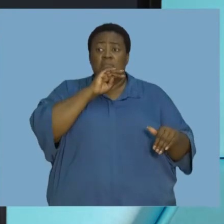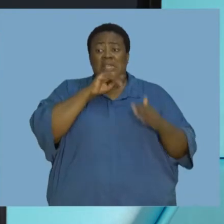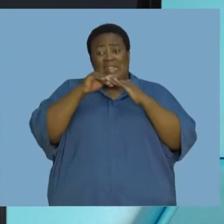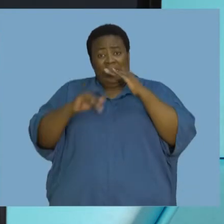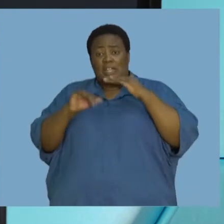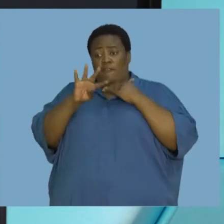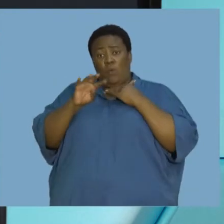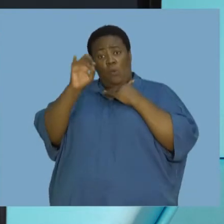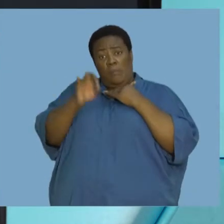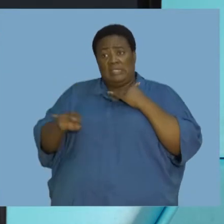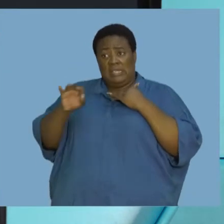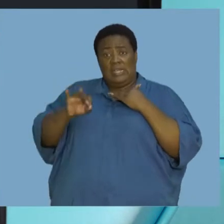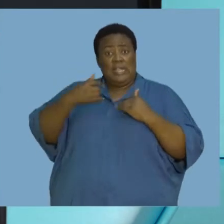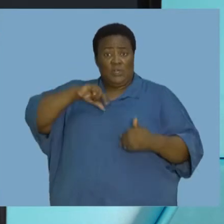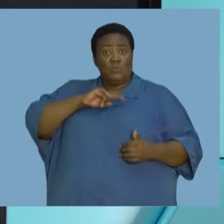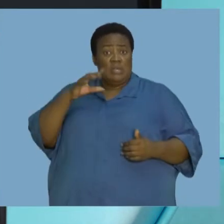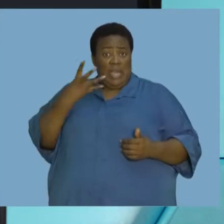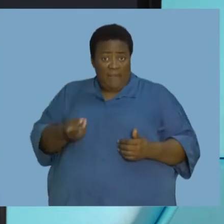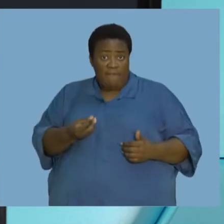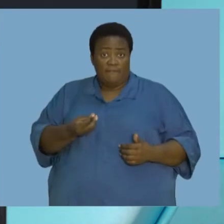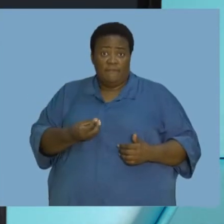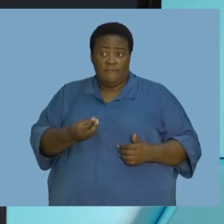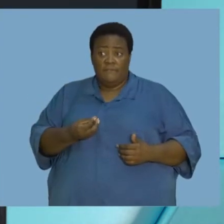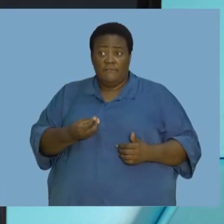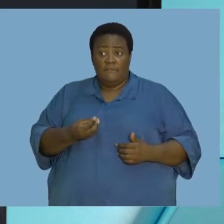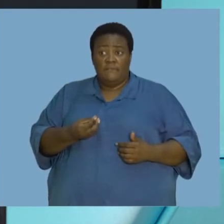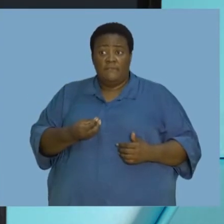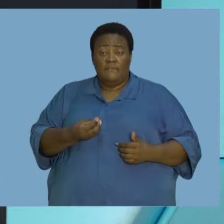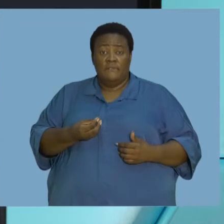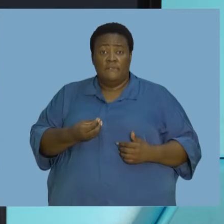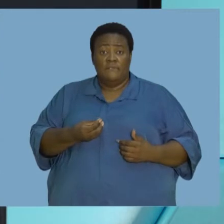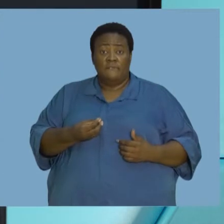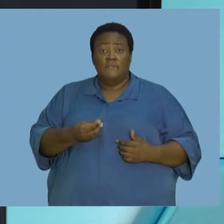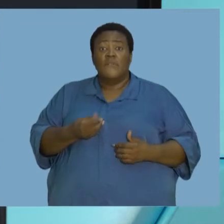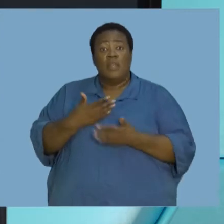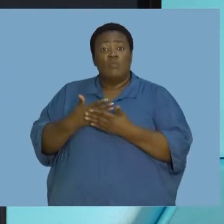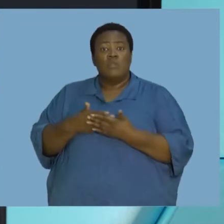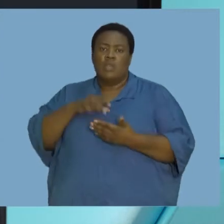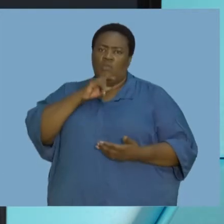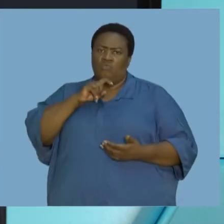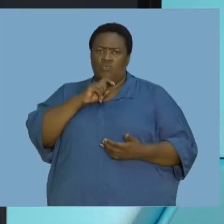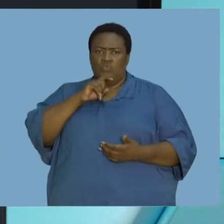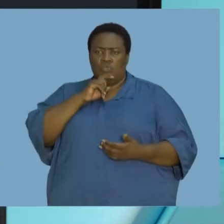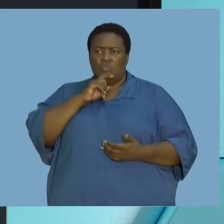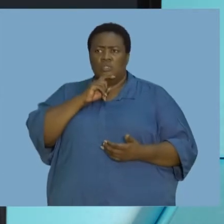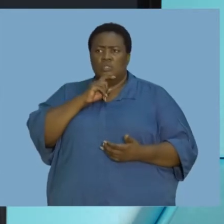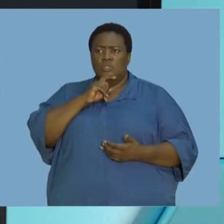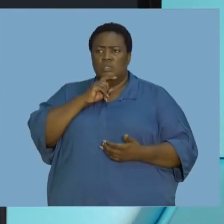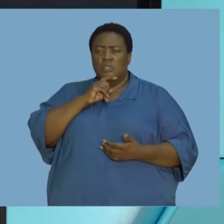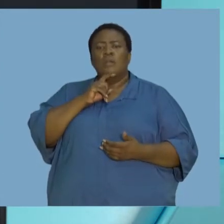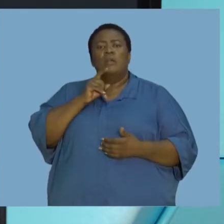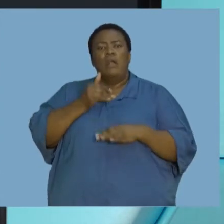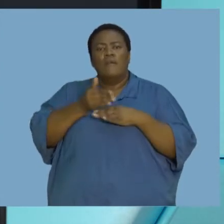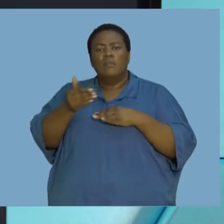less than 4% of the water that we actually have, that we are exposed to, that we possibly could consume, obviously